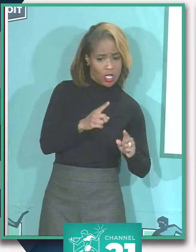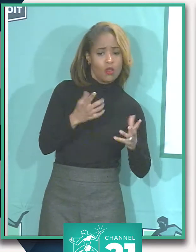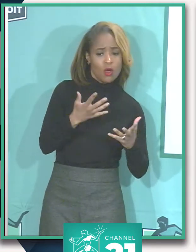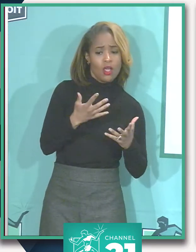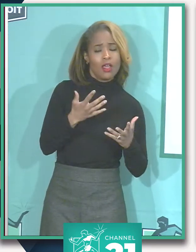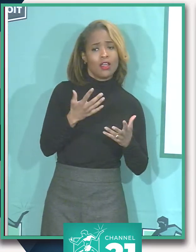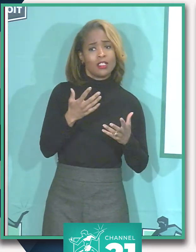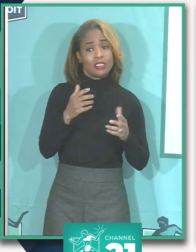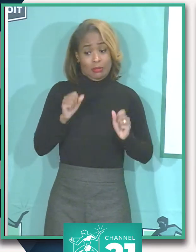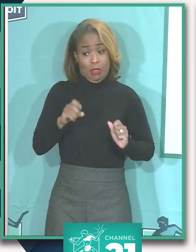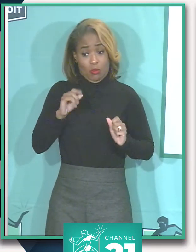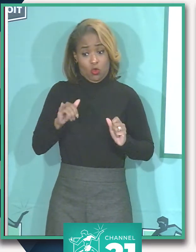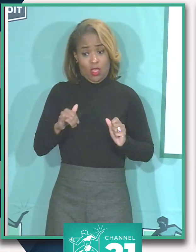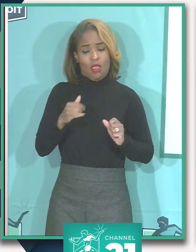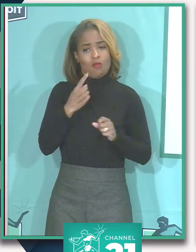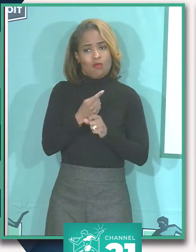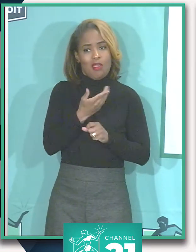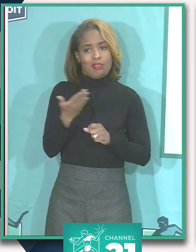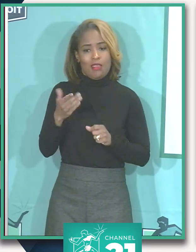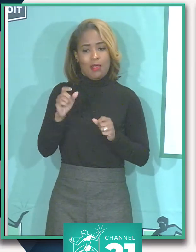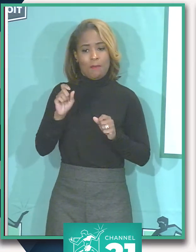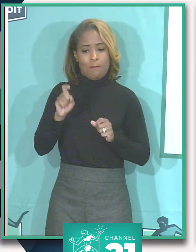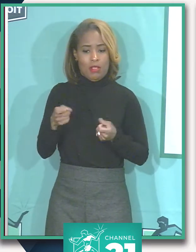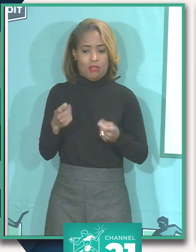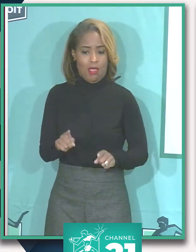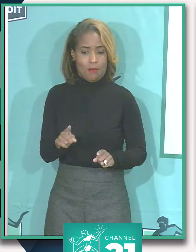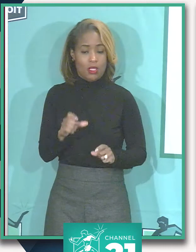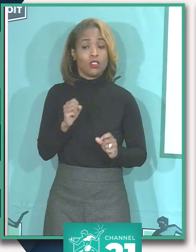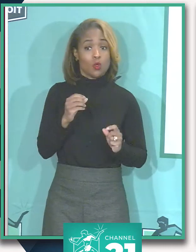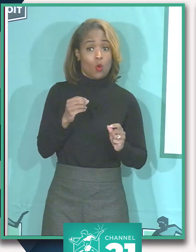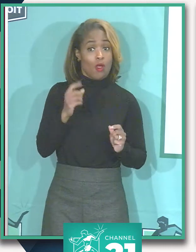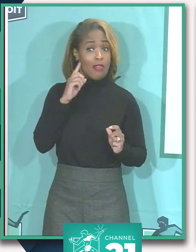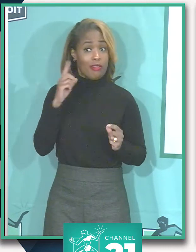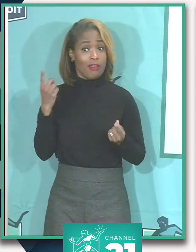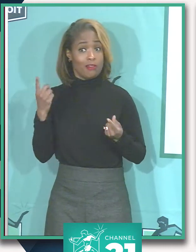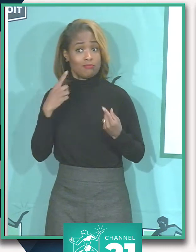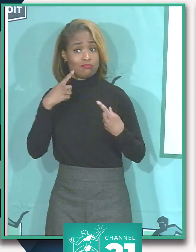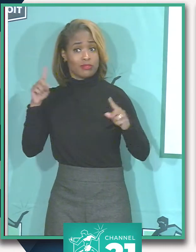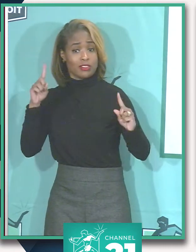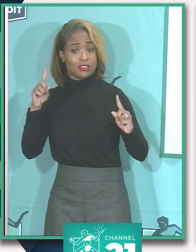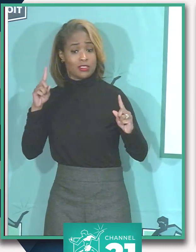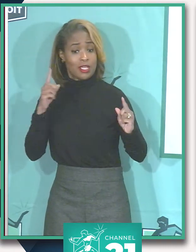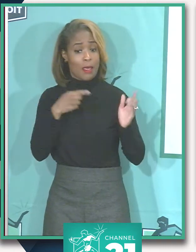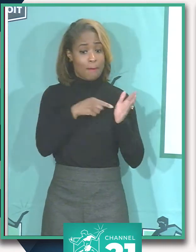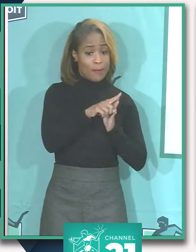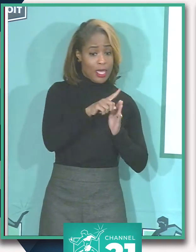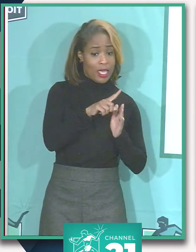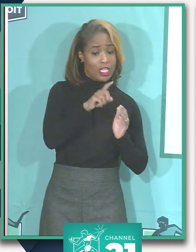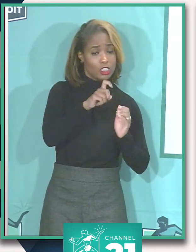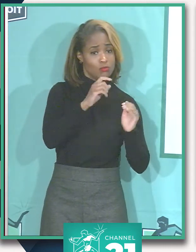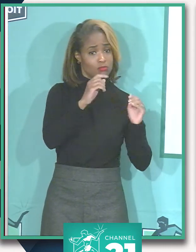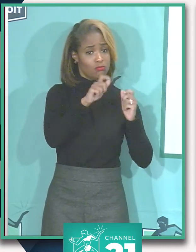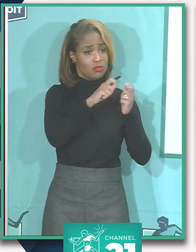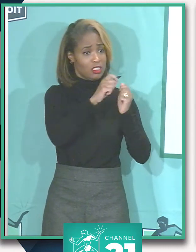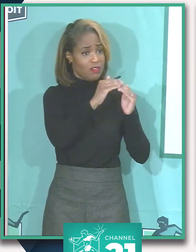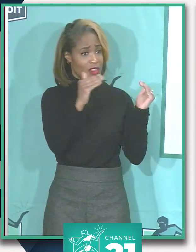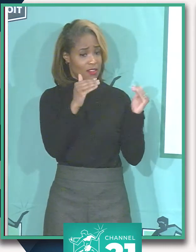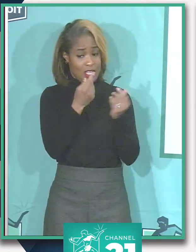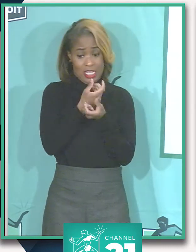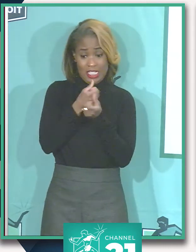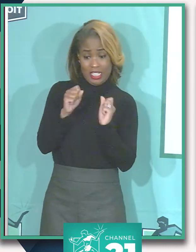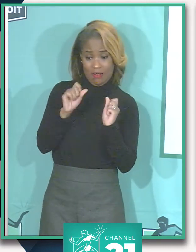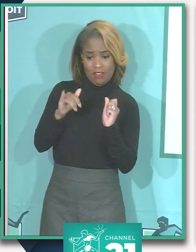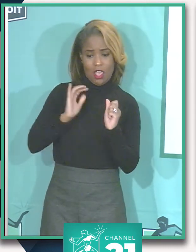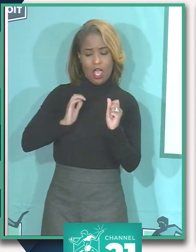place, and I think it has. The pay is where it needs to be. The safety of the operators is our number one goal, to make sure that we